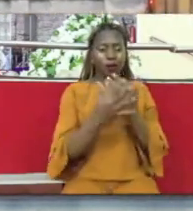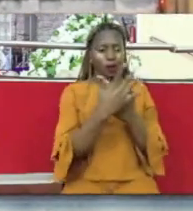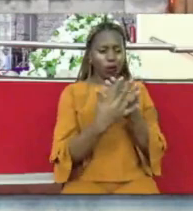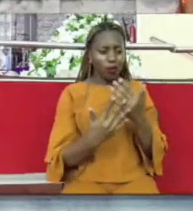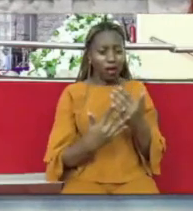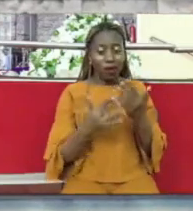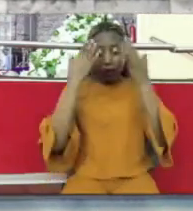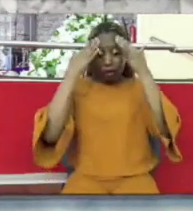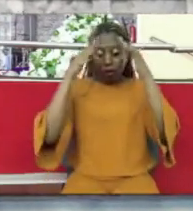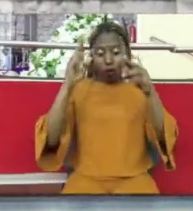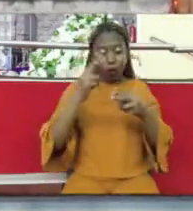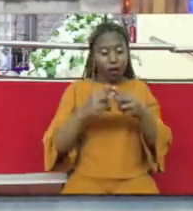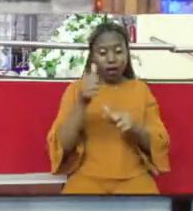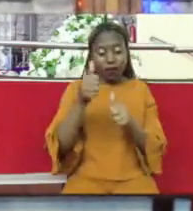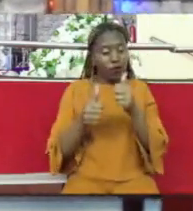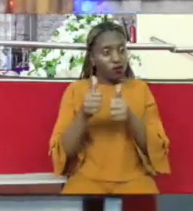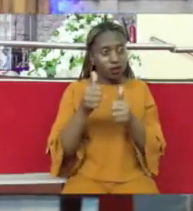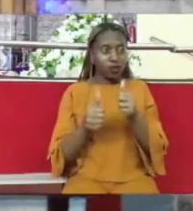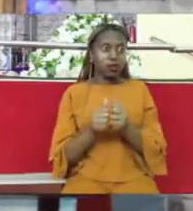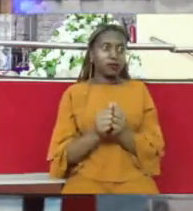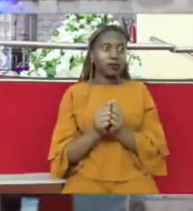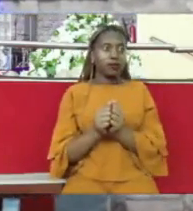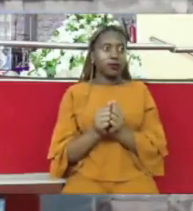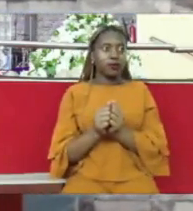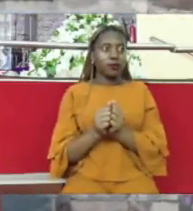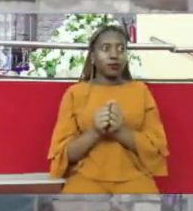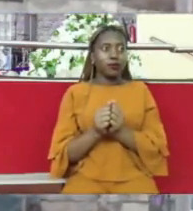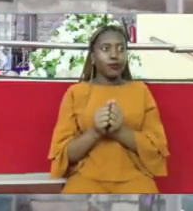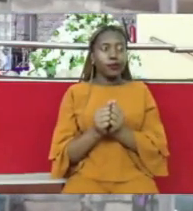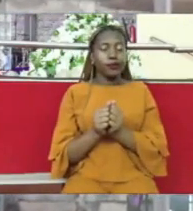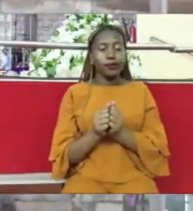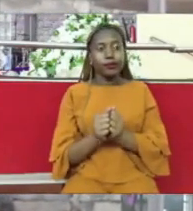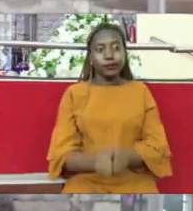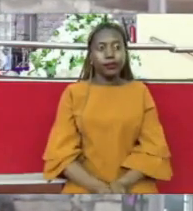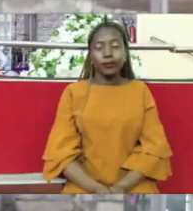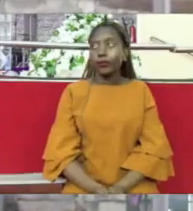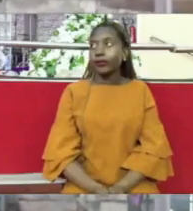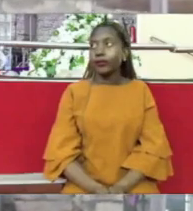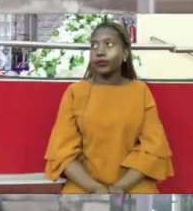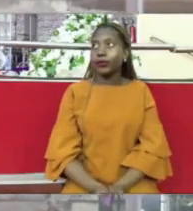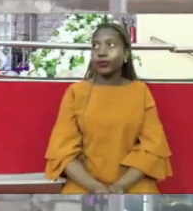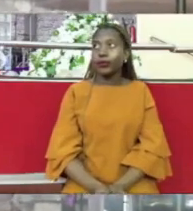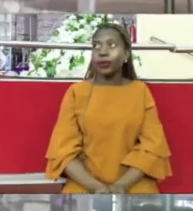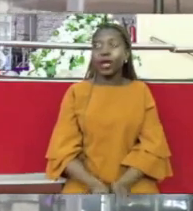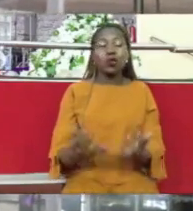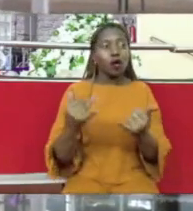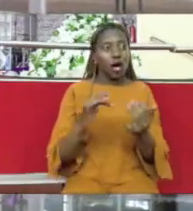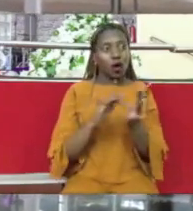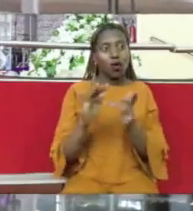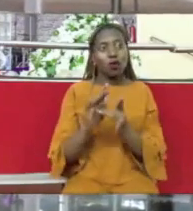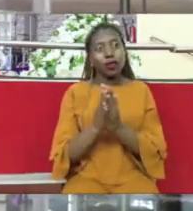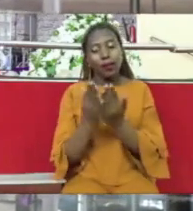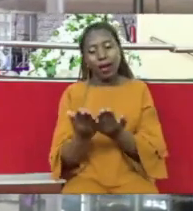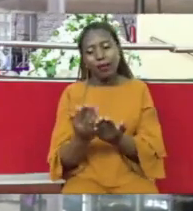subject to something. Muangalie yule mwanamke ambaye alikuwa na swala la damu, hatujui jina lake kwa sababu alikuwa na jambo fulani la msumbua. And so the Bible only calls